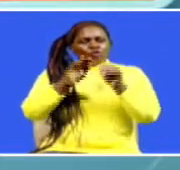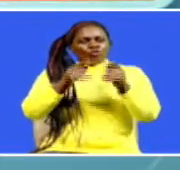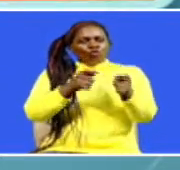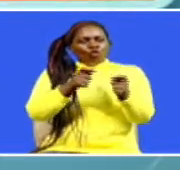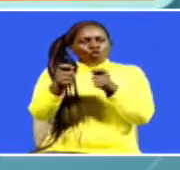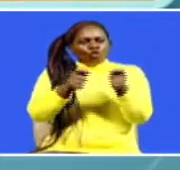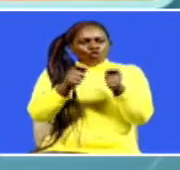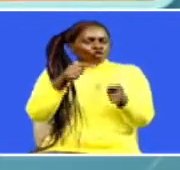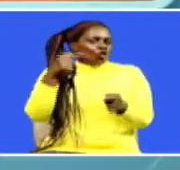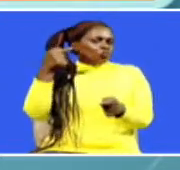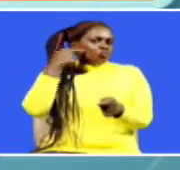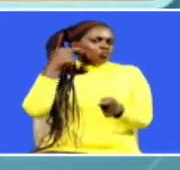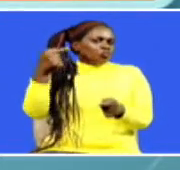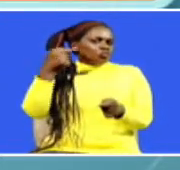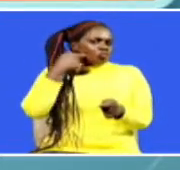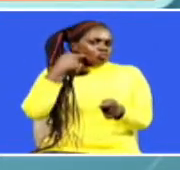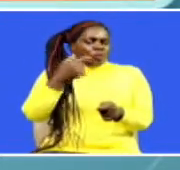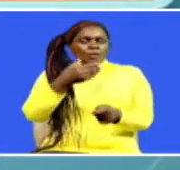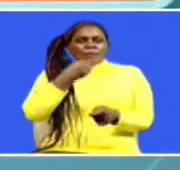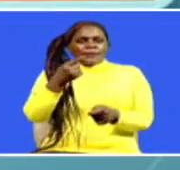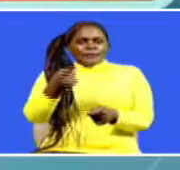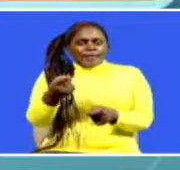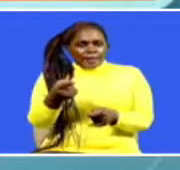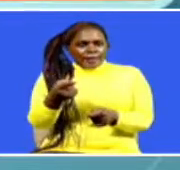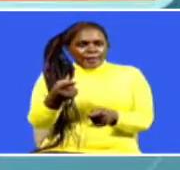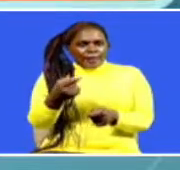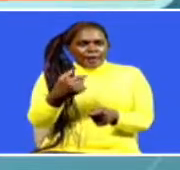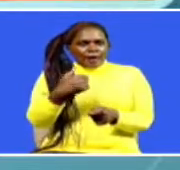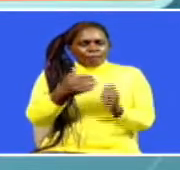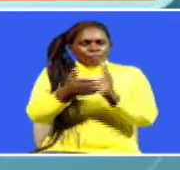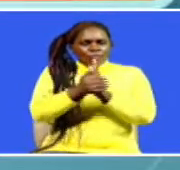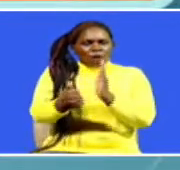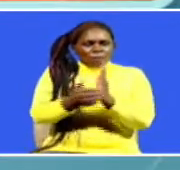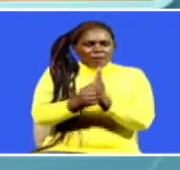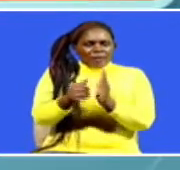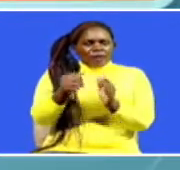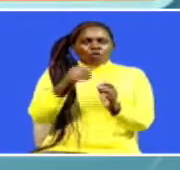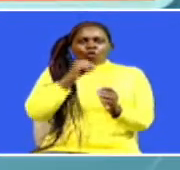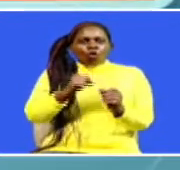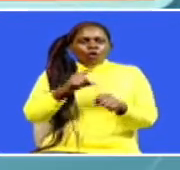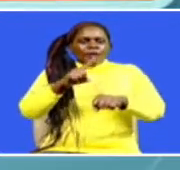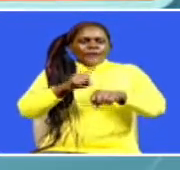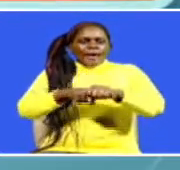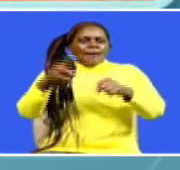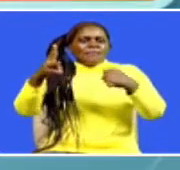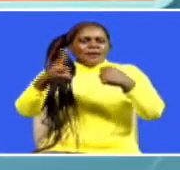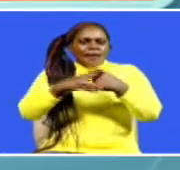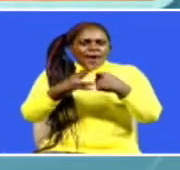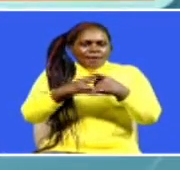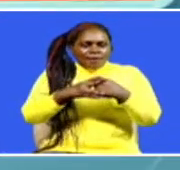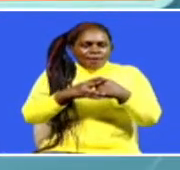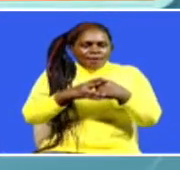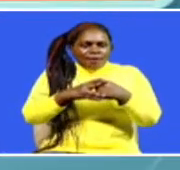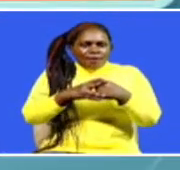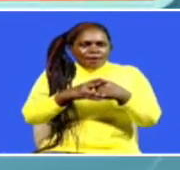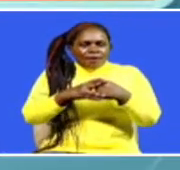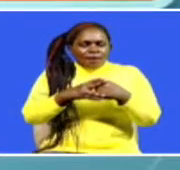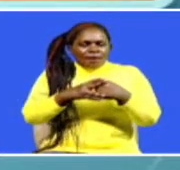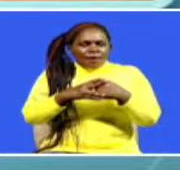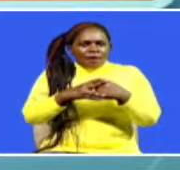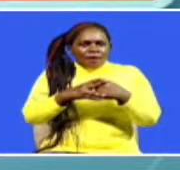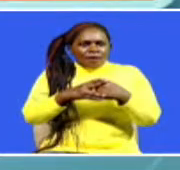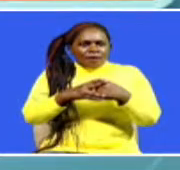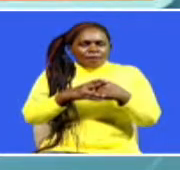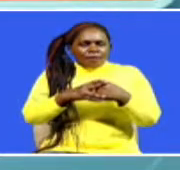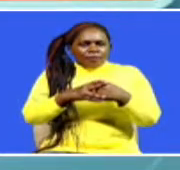walk around with bees. Stanley Gaither says it's a skill he discovered at 9 years and now it's solely his source of income.